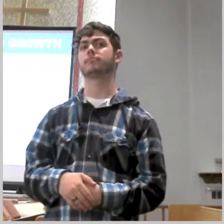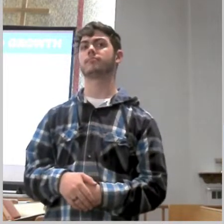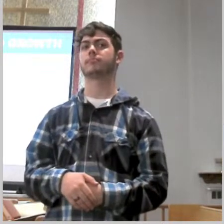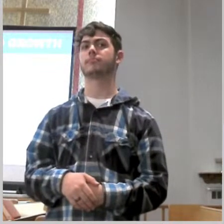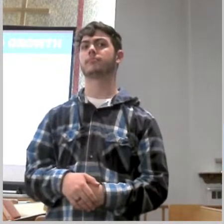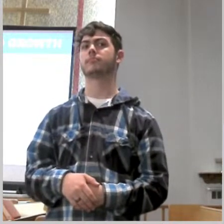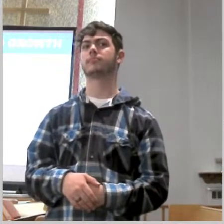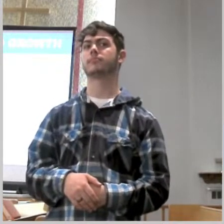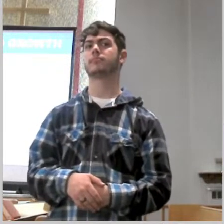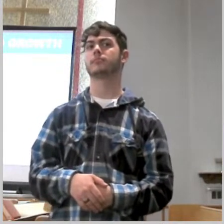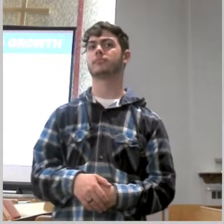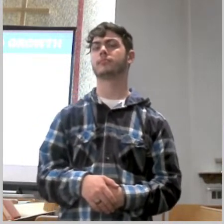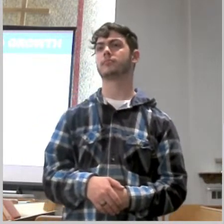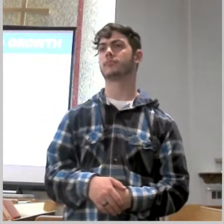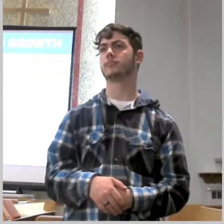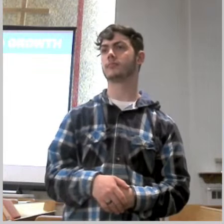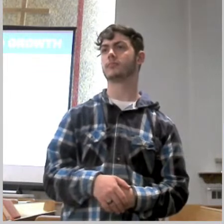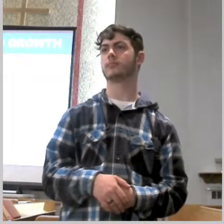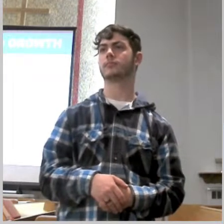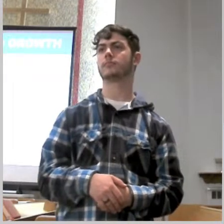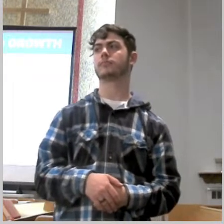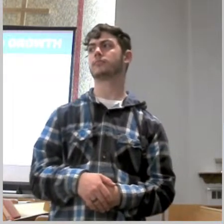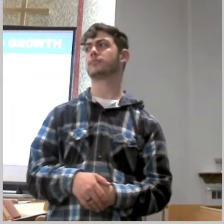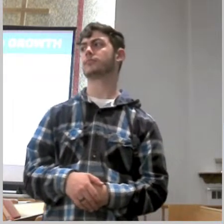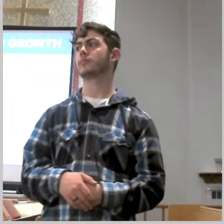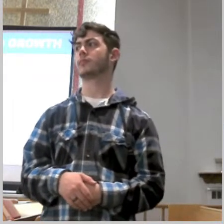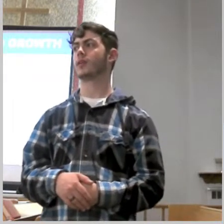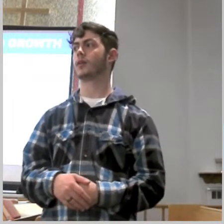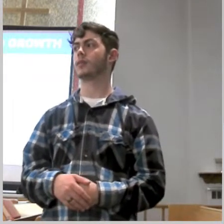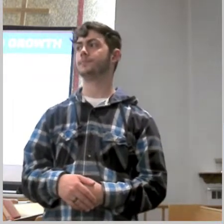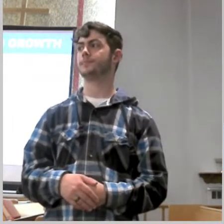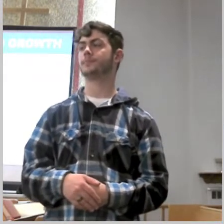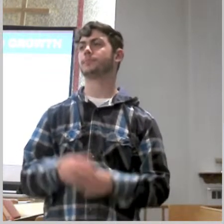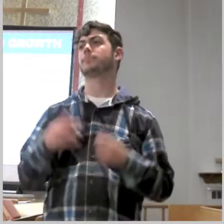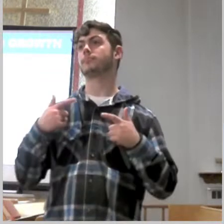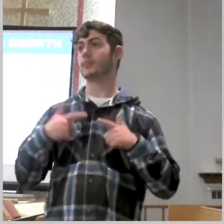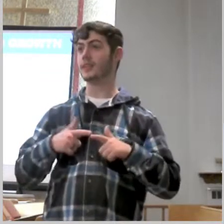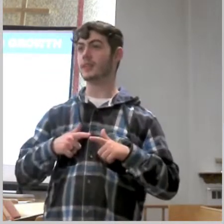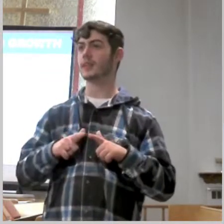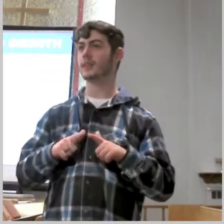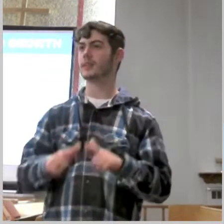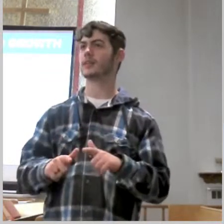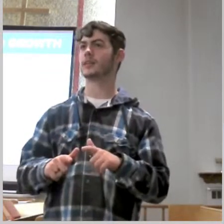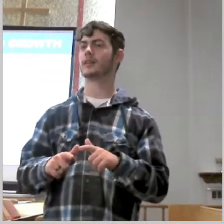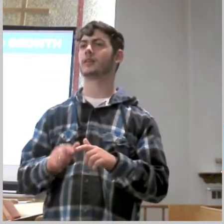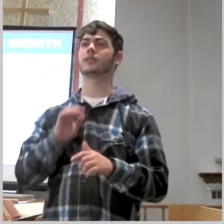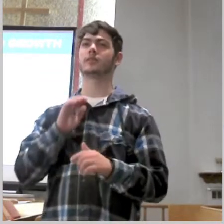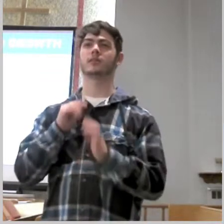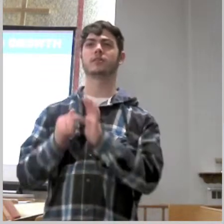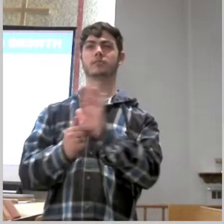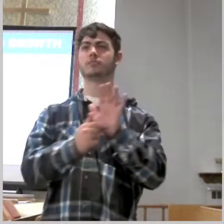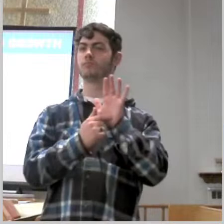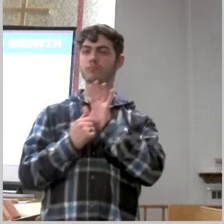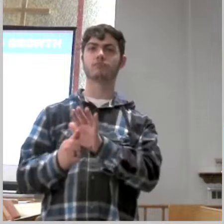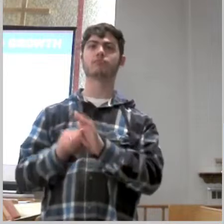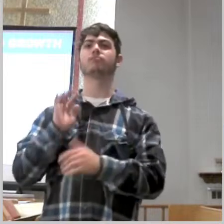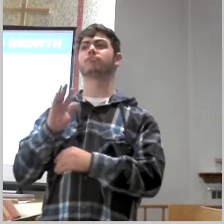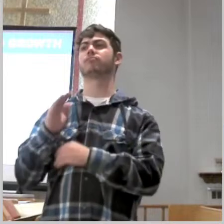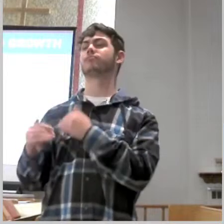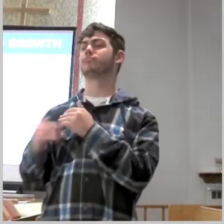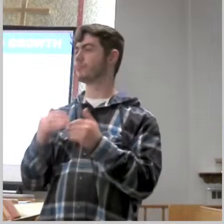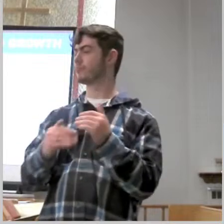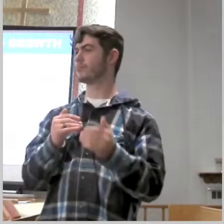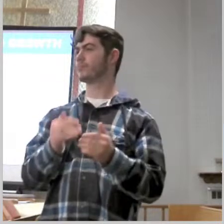was promised. And this is what we want to do. Let your generosity be evident. Prepare yourself in the coming